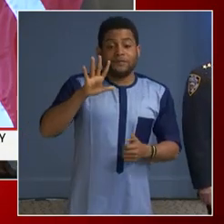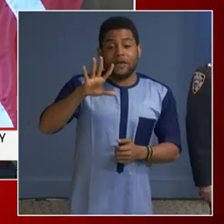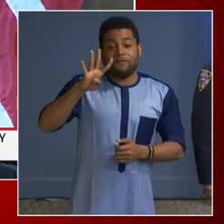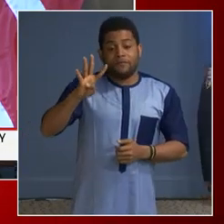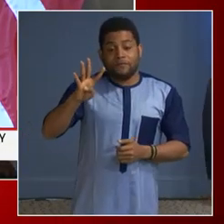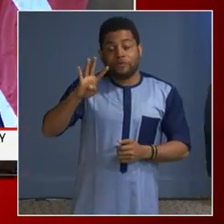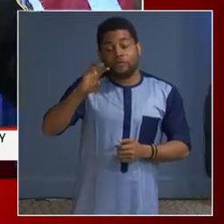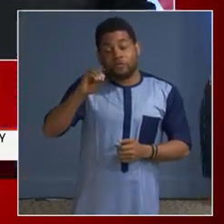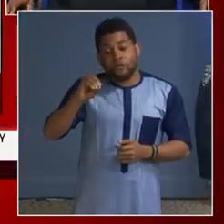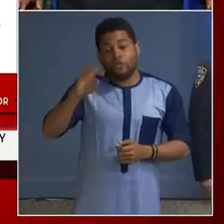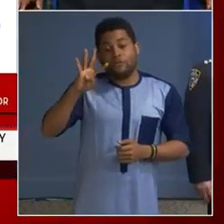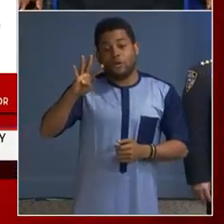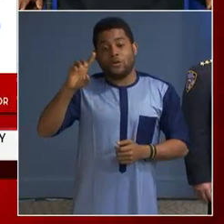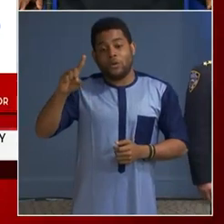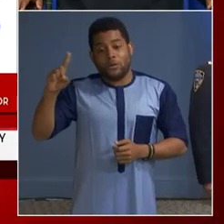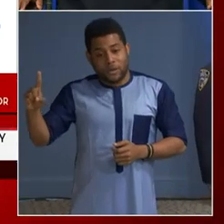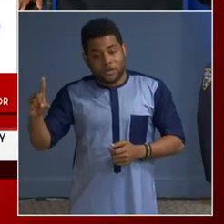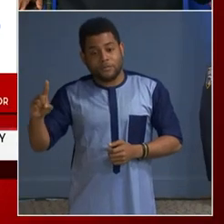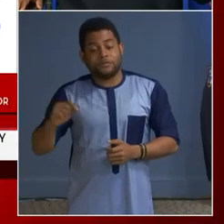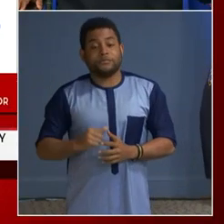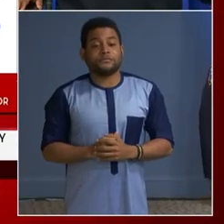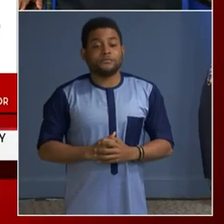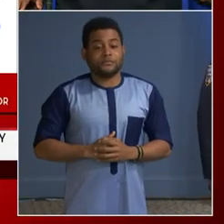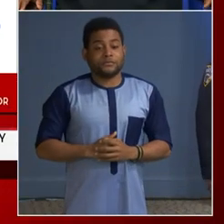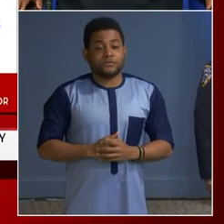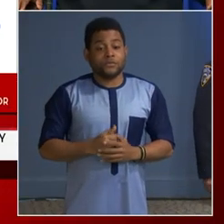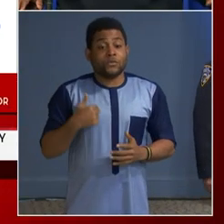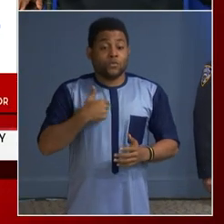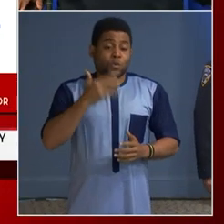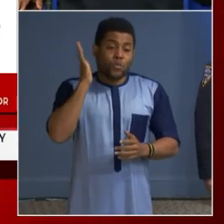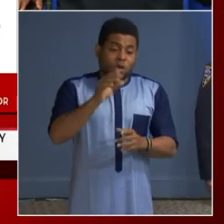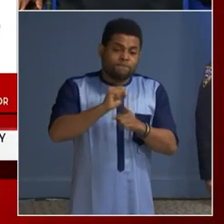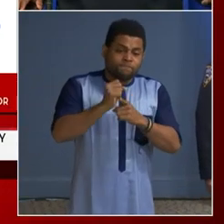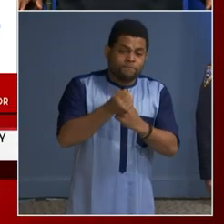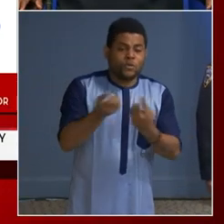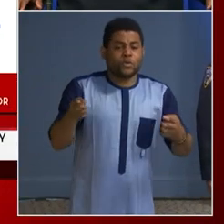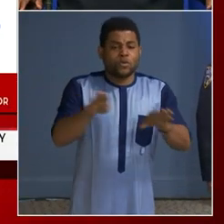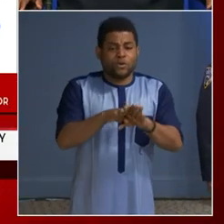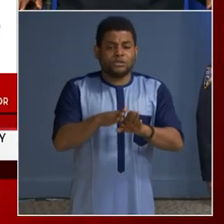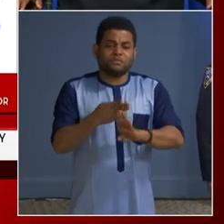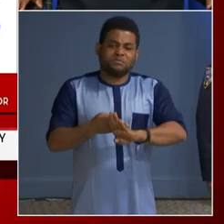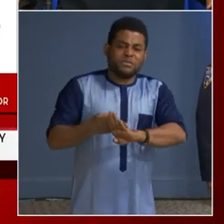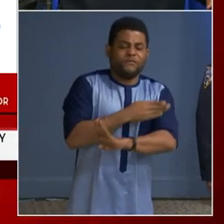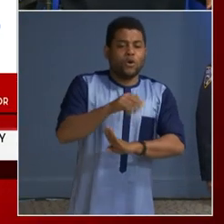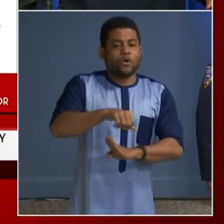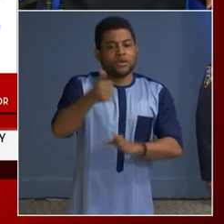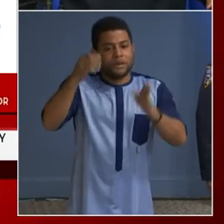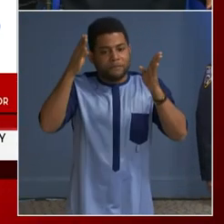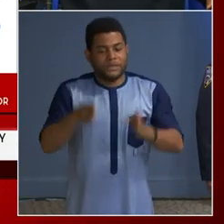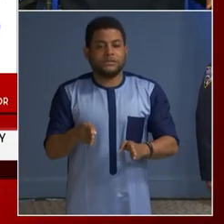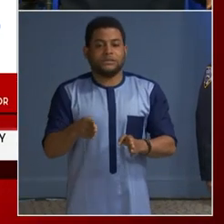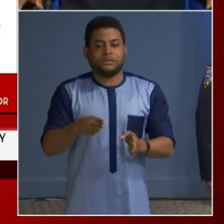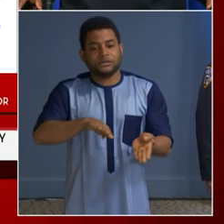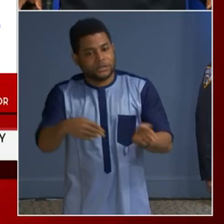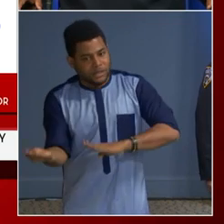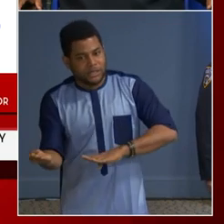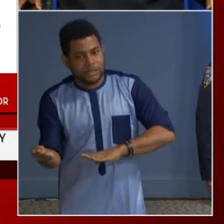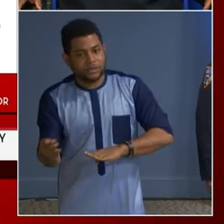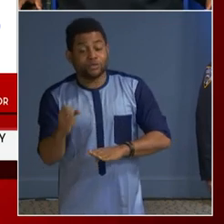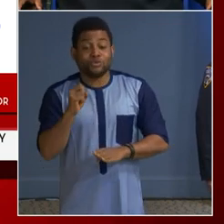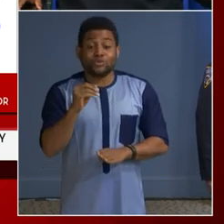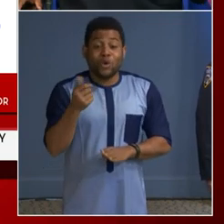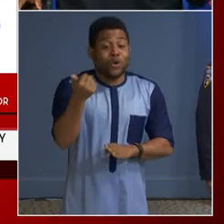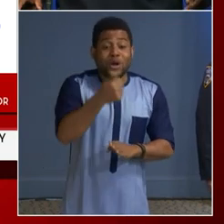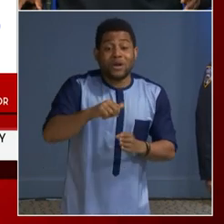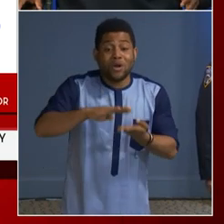50411. We really need to get this case closed before anyone else in our community, or in any community for that